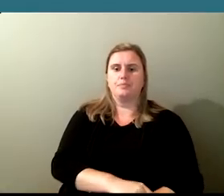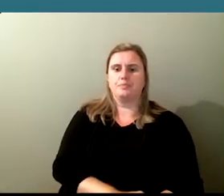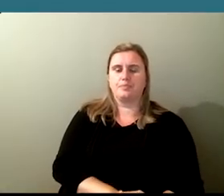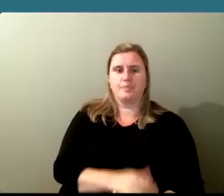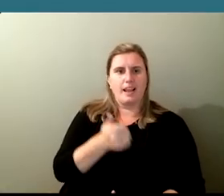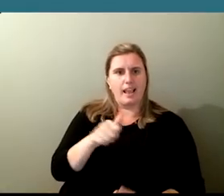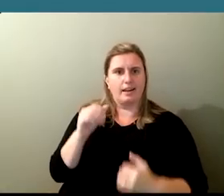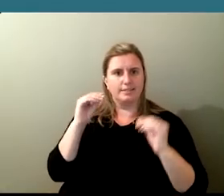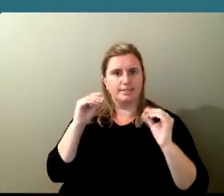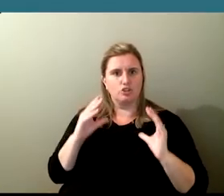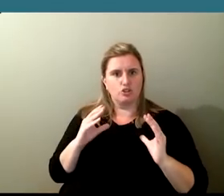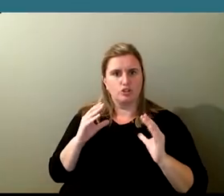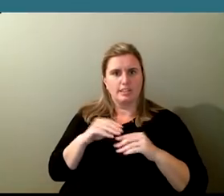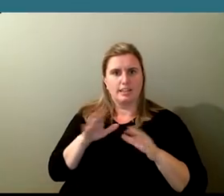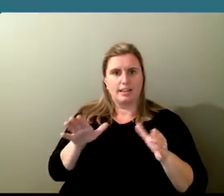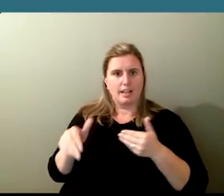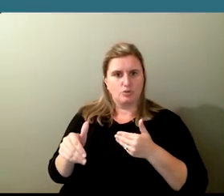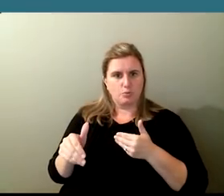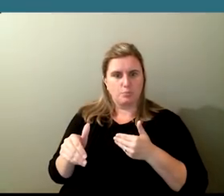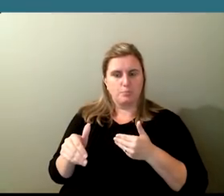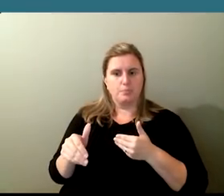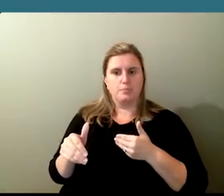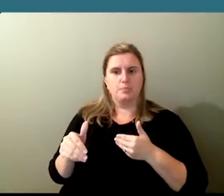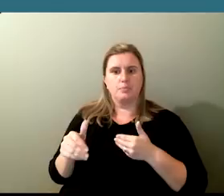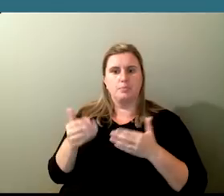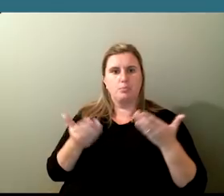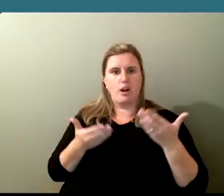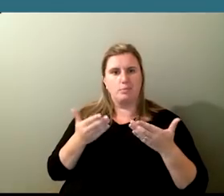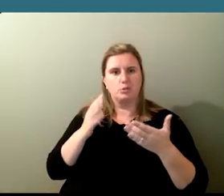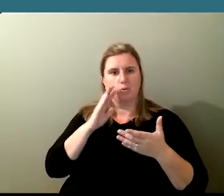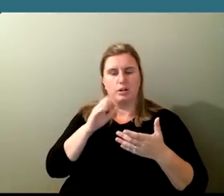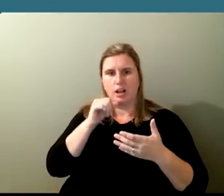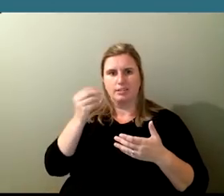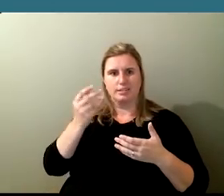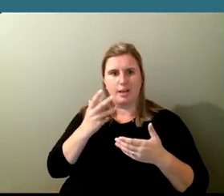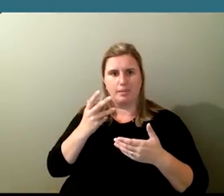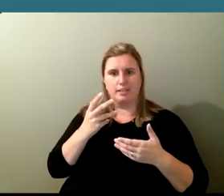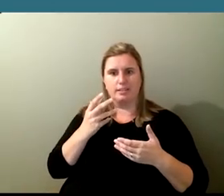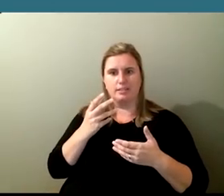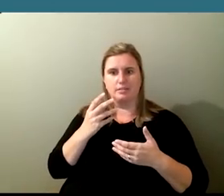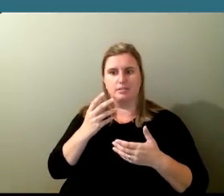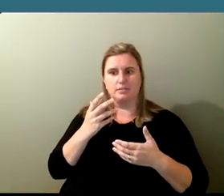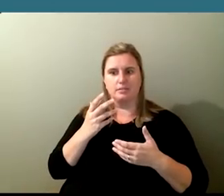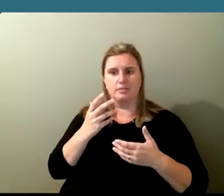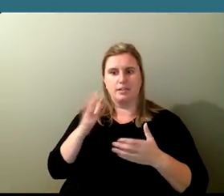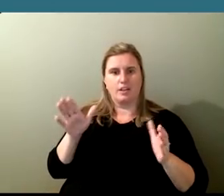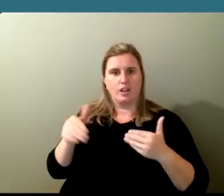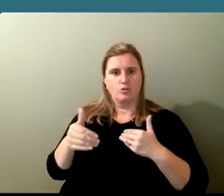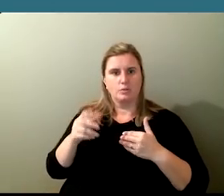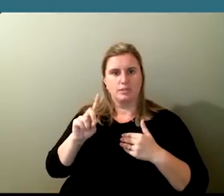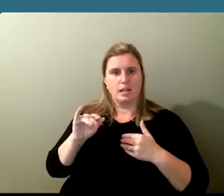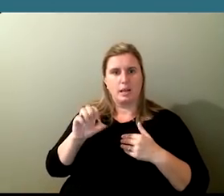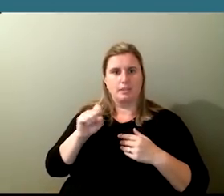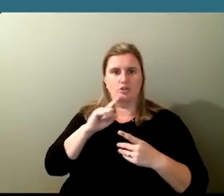teacher in a classroom perhaps would not tell me that their classroom dynamics are